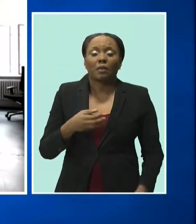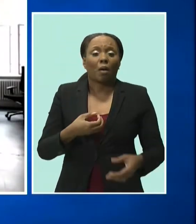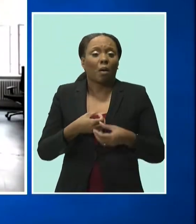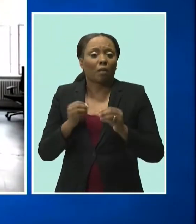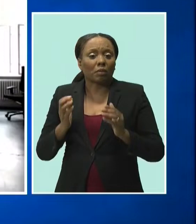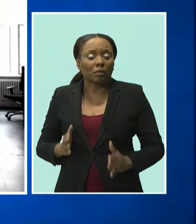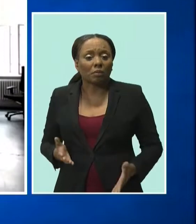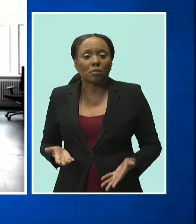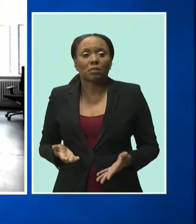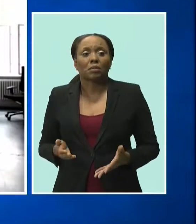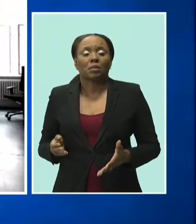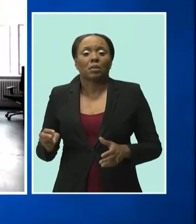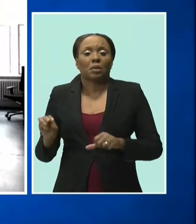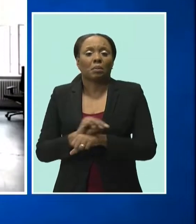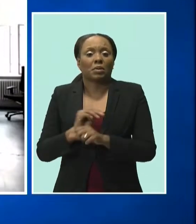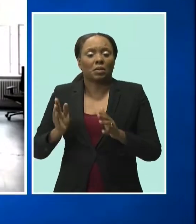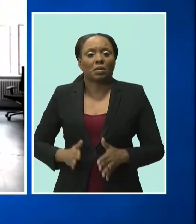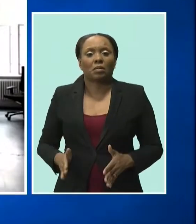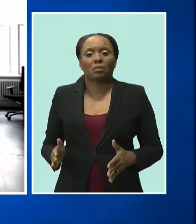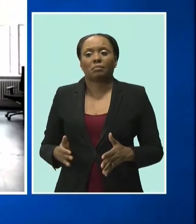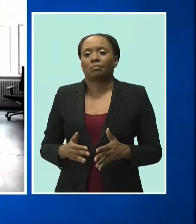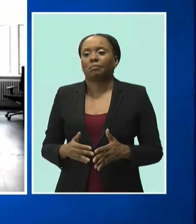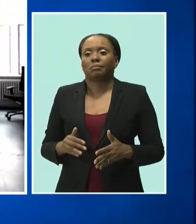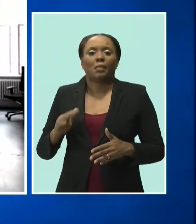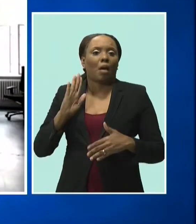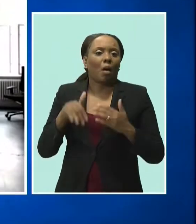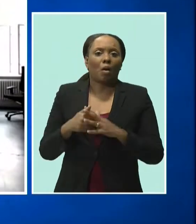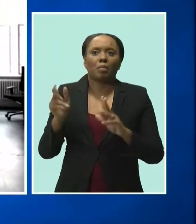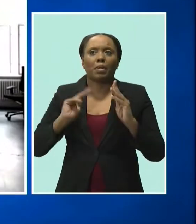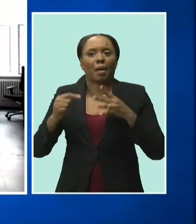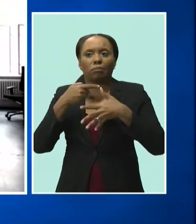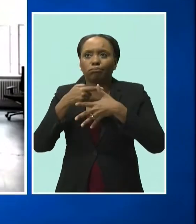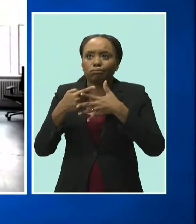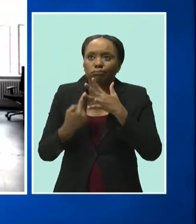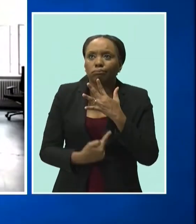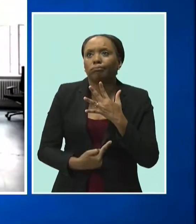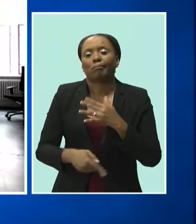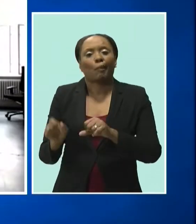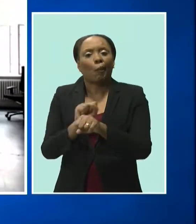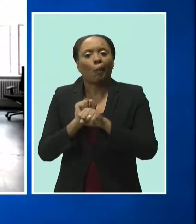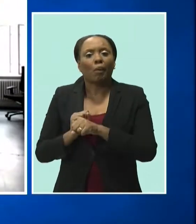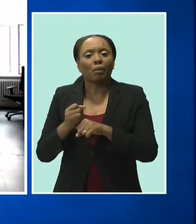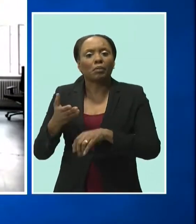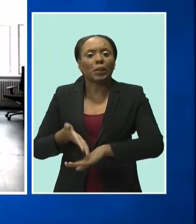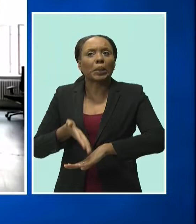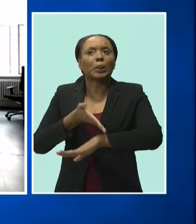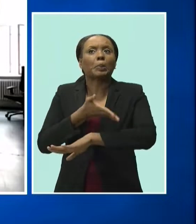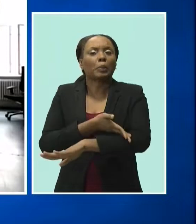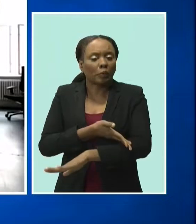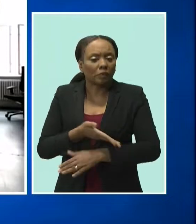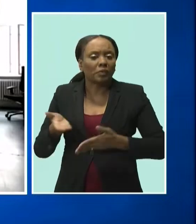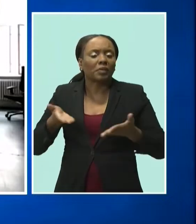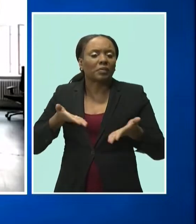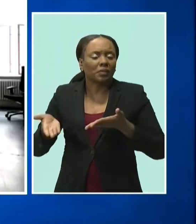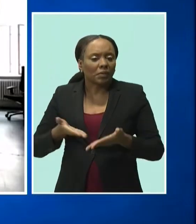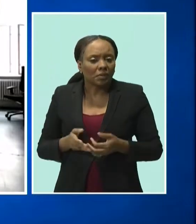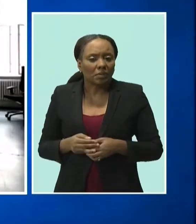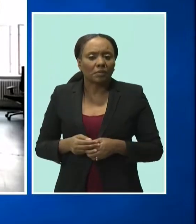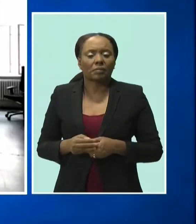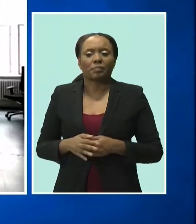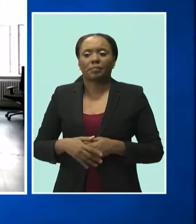minister, and all the people who have been working to improve those services, and to assure you